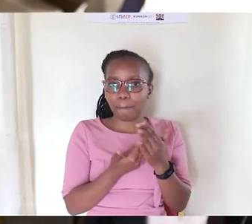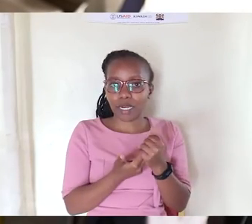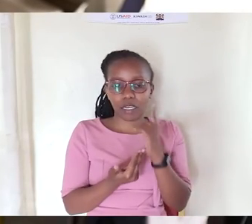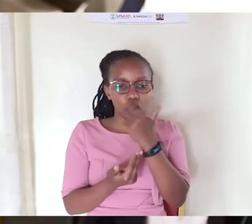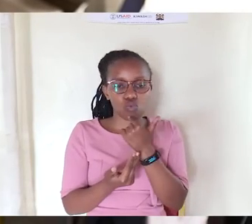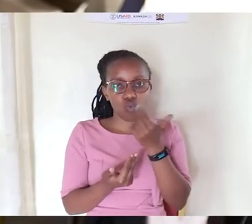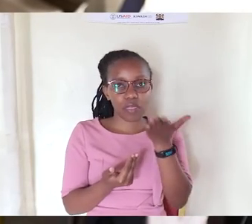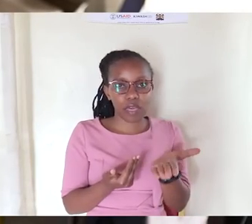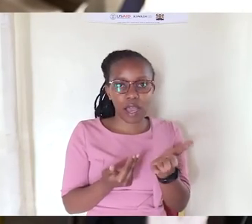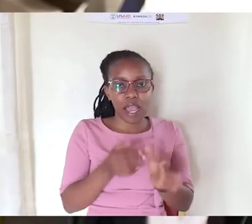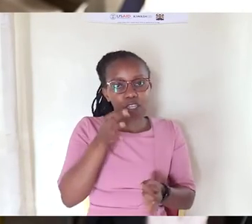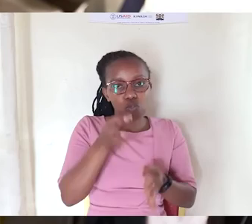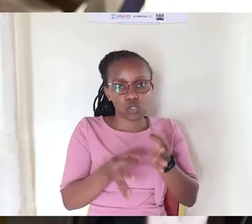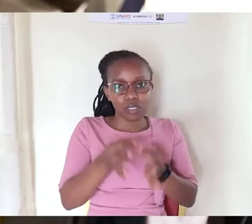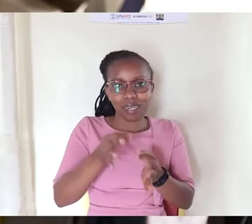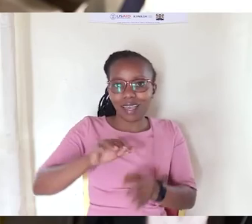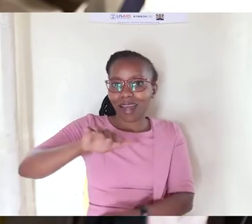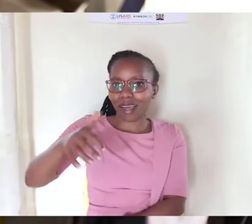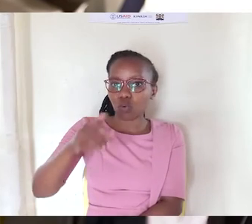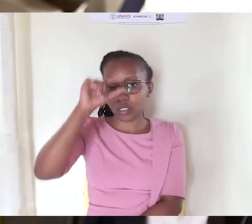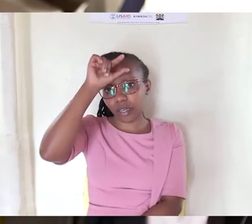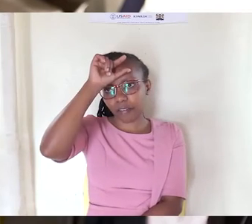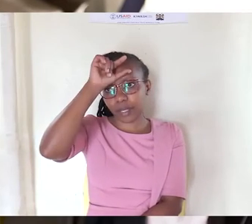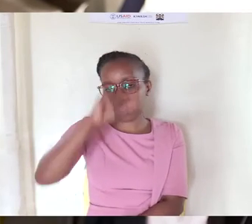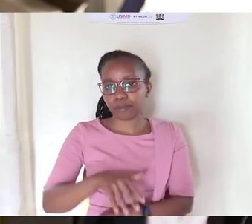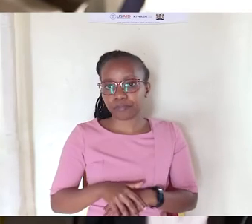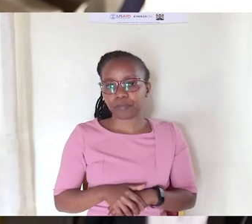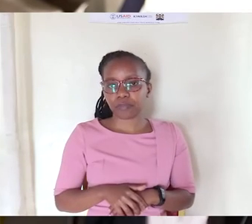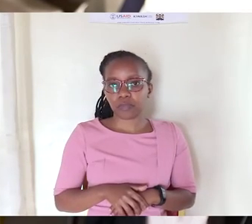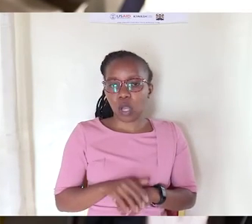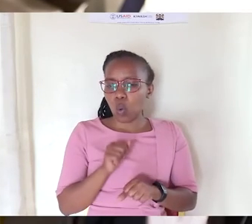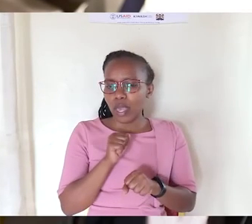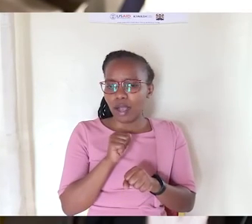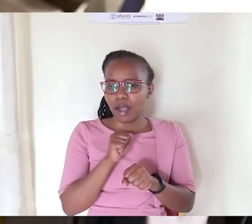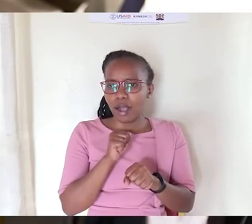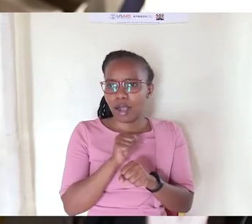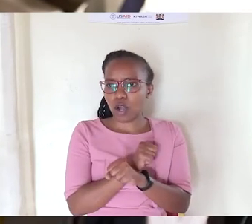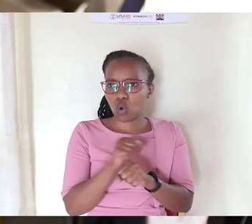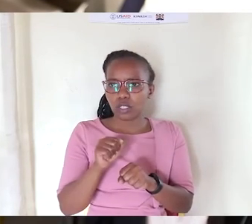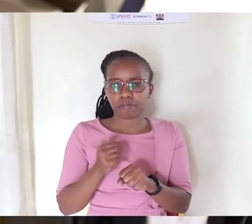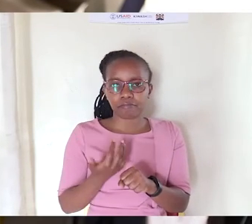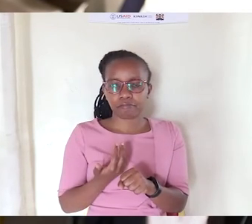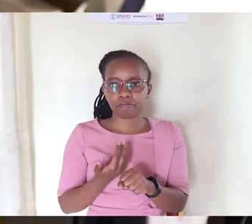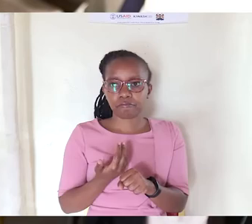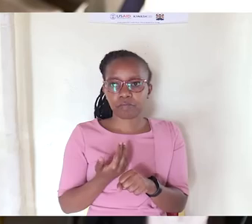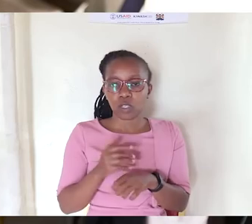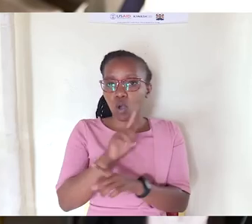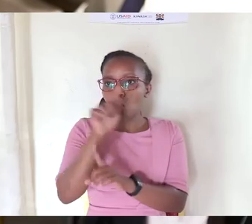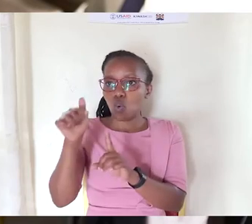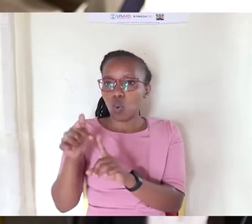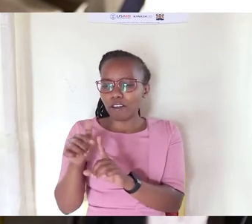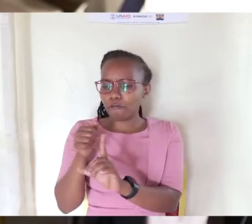the judiciary, and our county government. We cannot be in a place where, when we